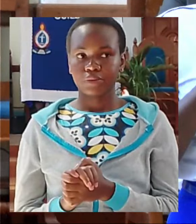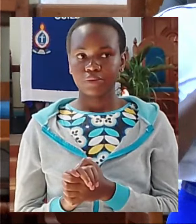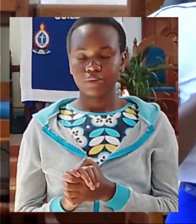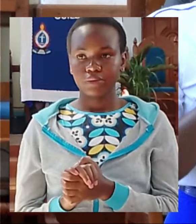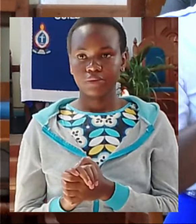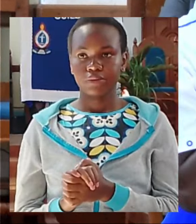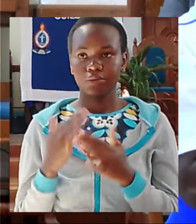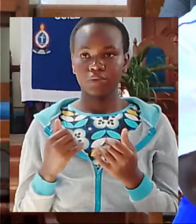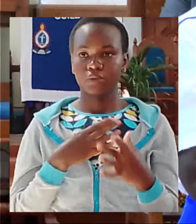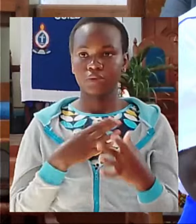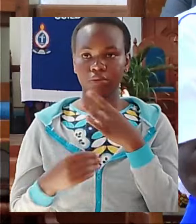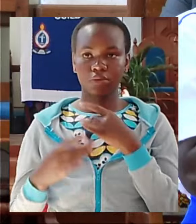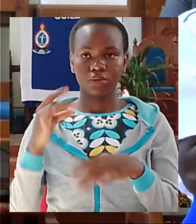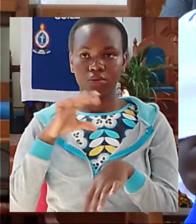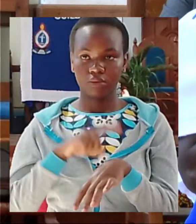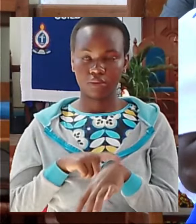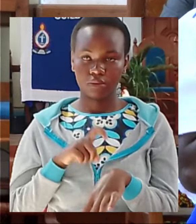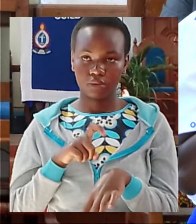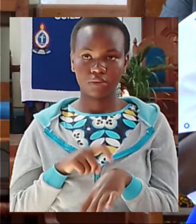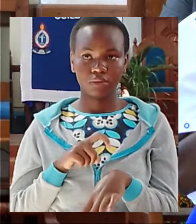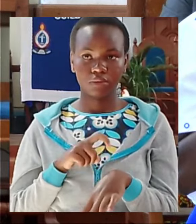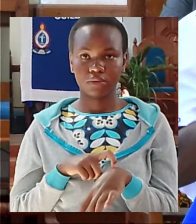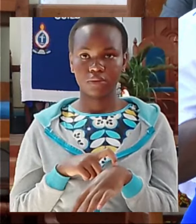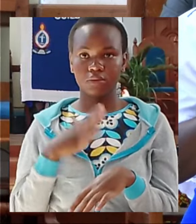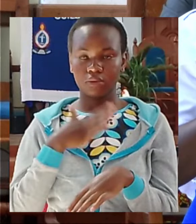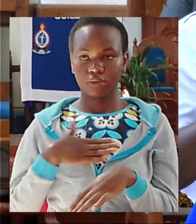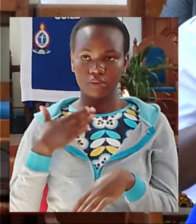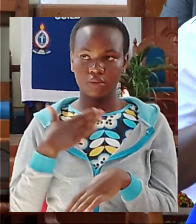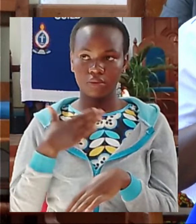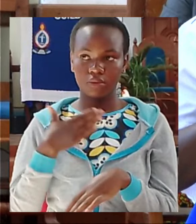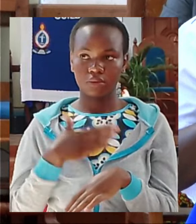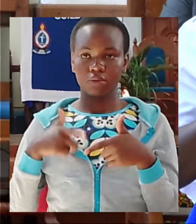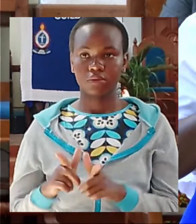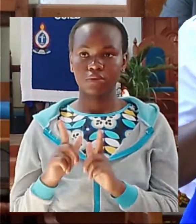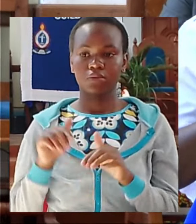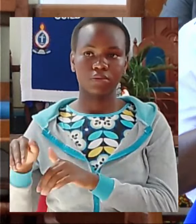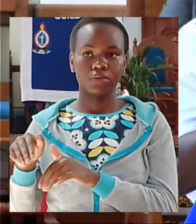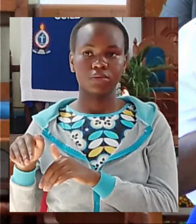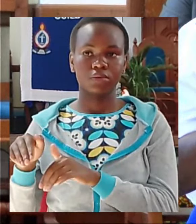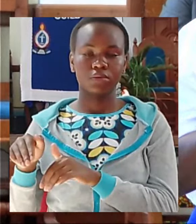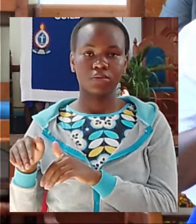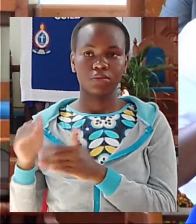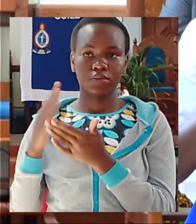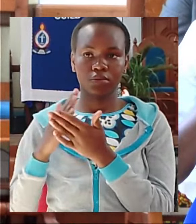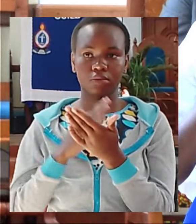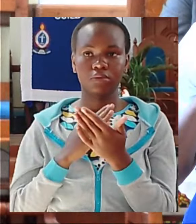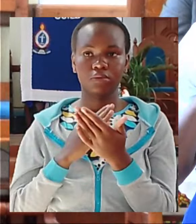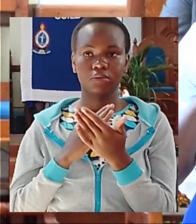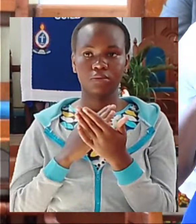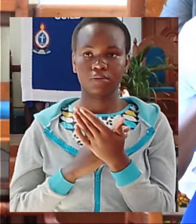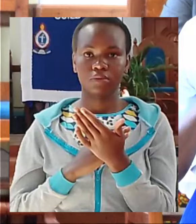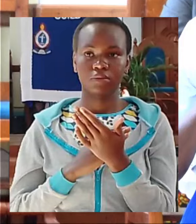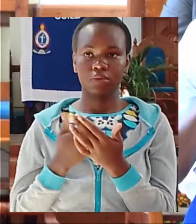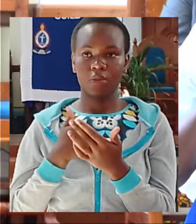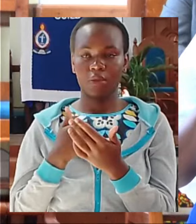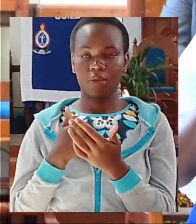In the interest of time, kindly let us follow this system. May I